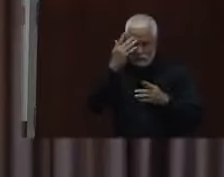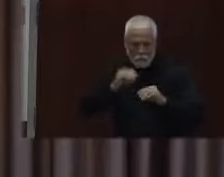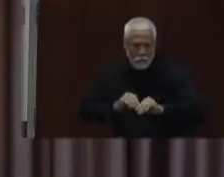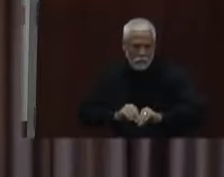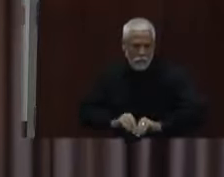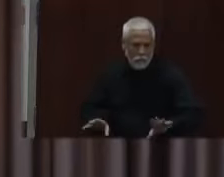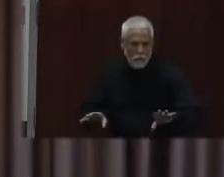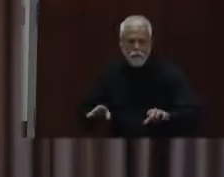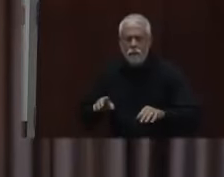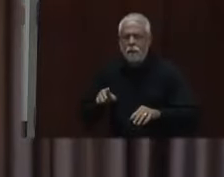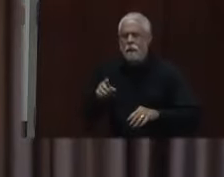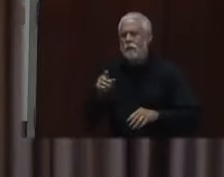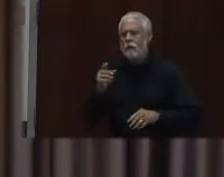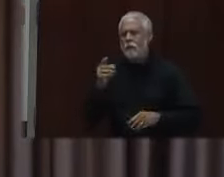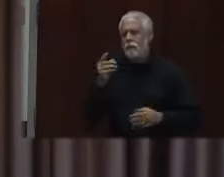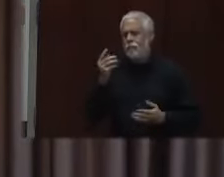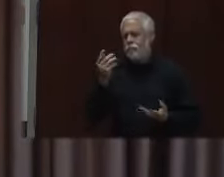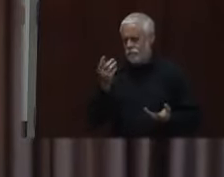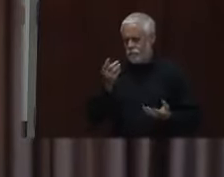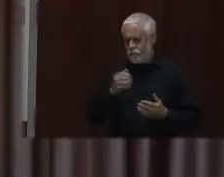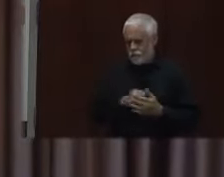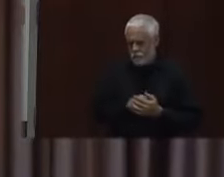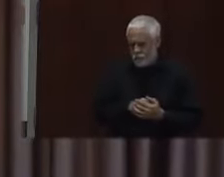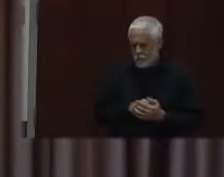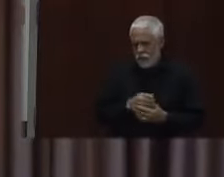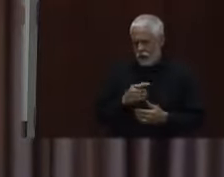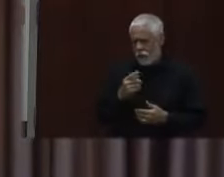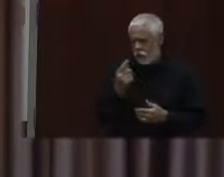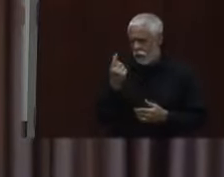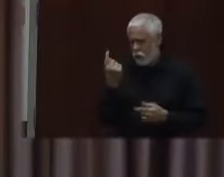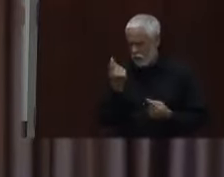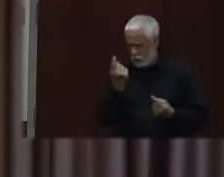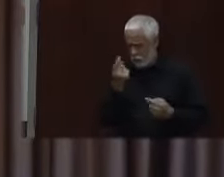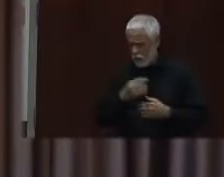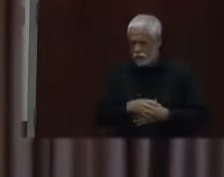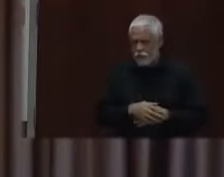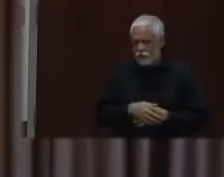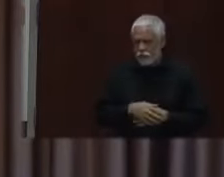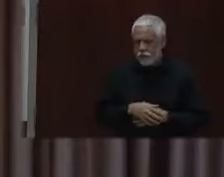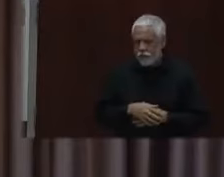outside. So, is there,